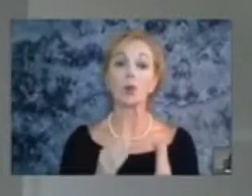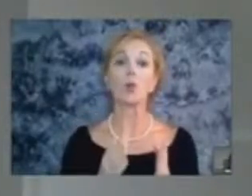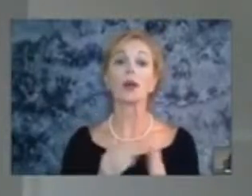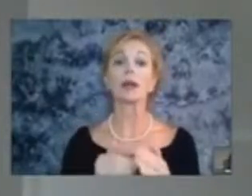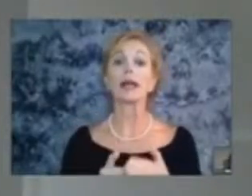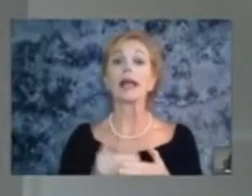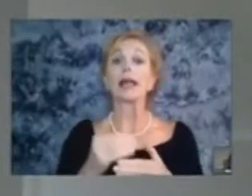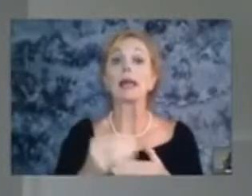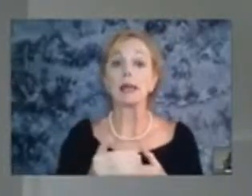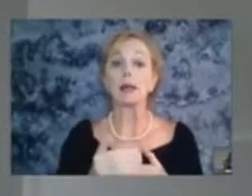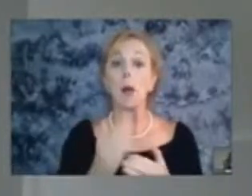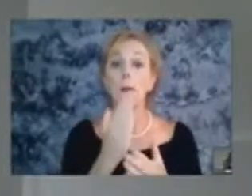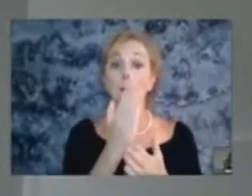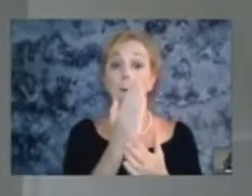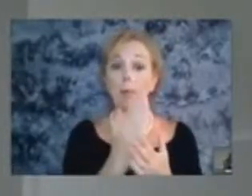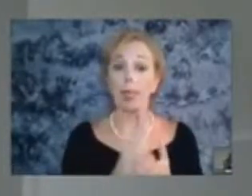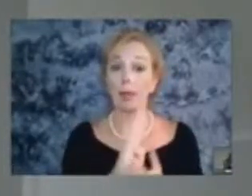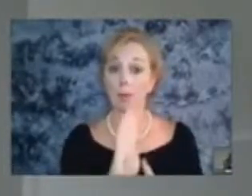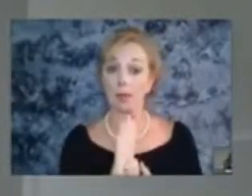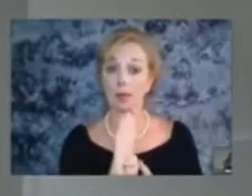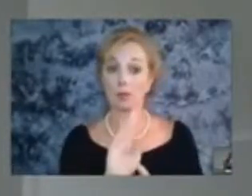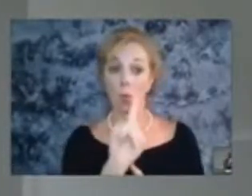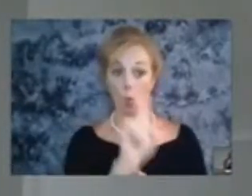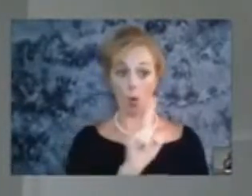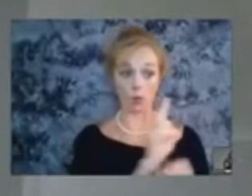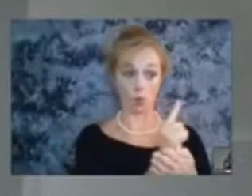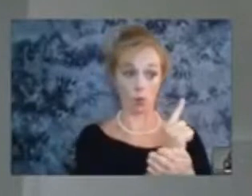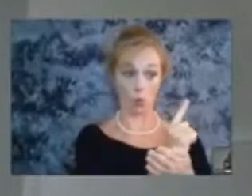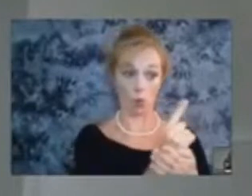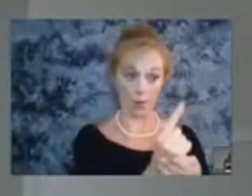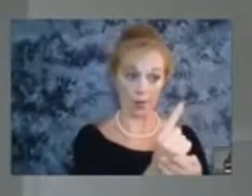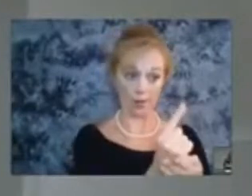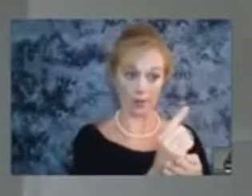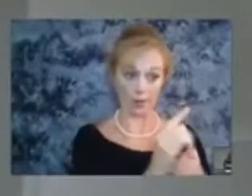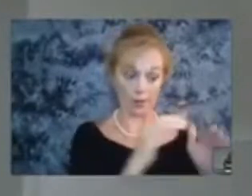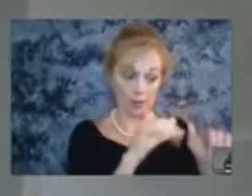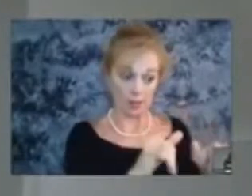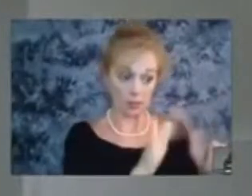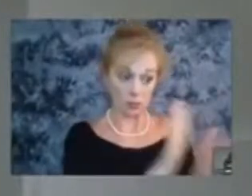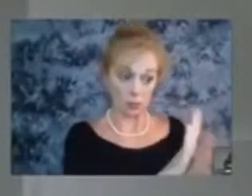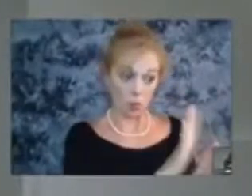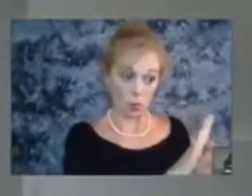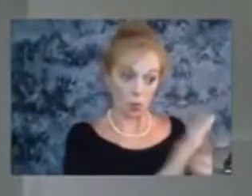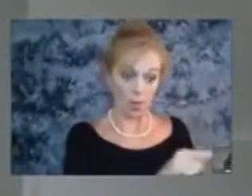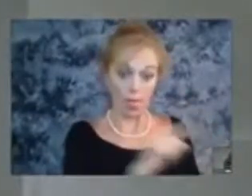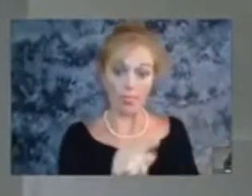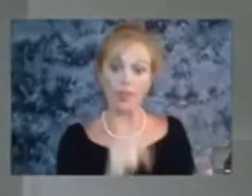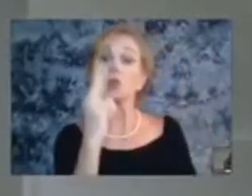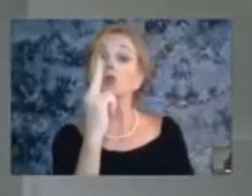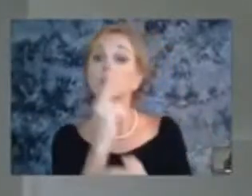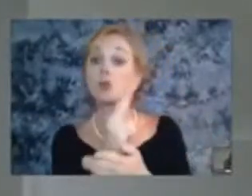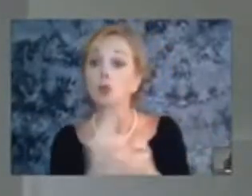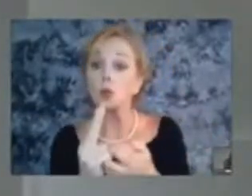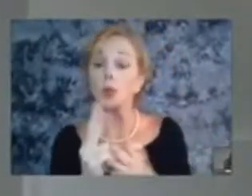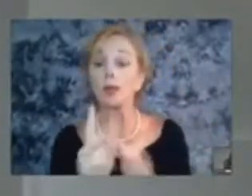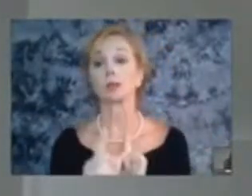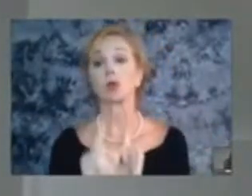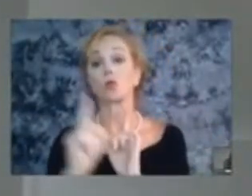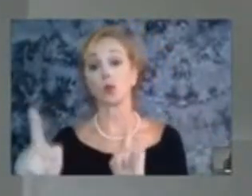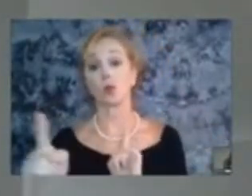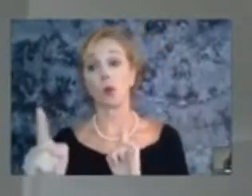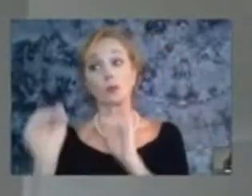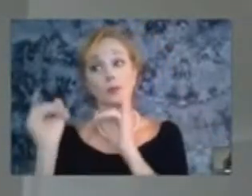on or in the school and 2 weeks still of remote instruction. And I know that seems silly because it seems so obvious,